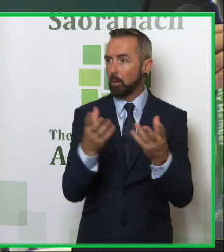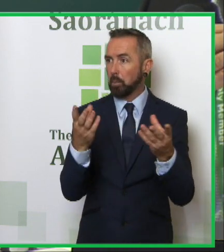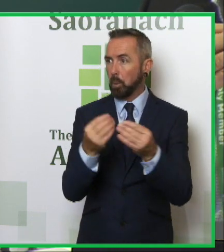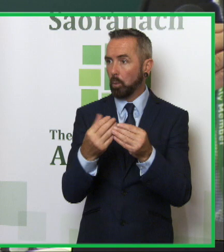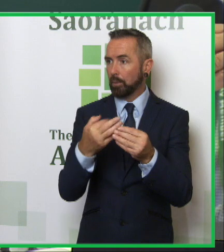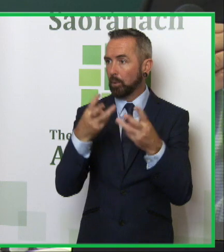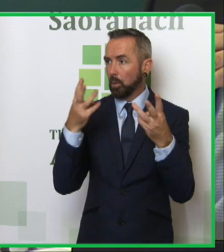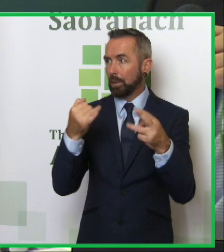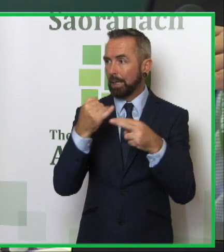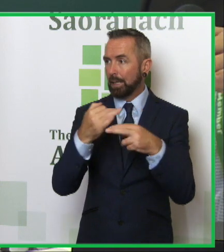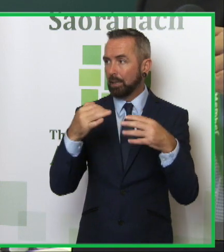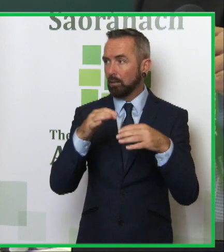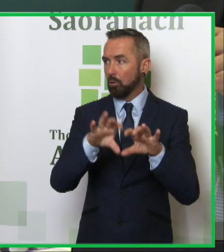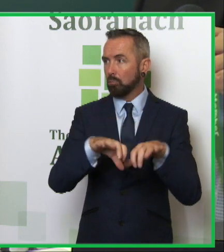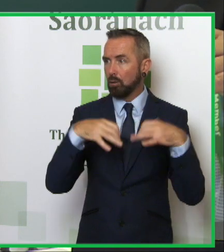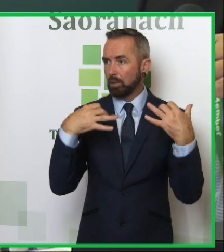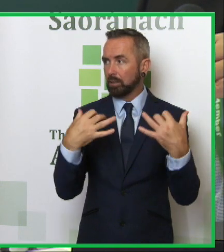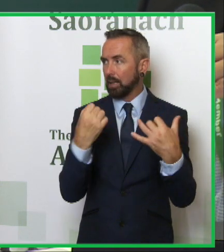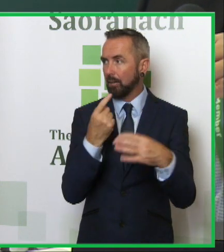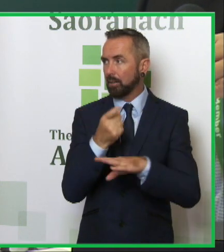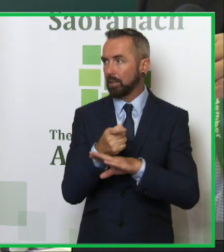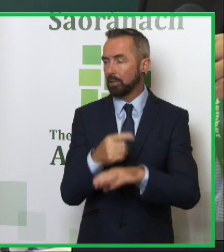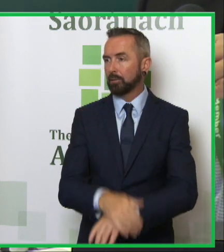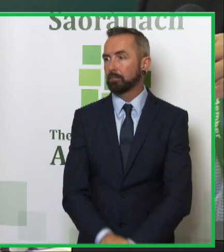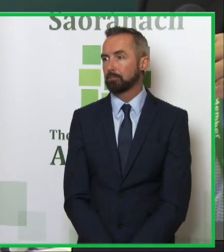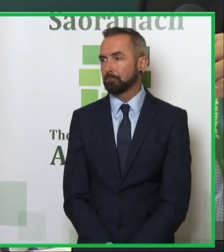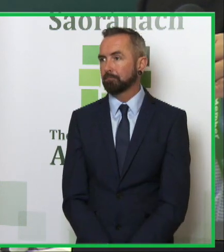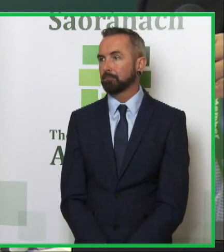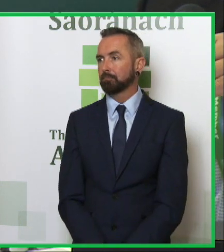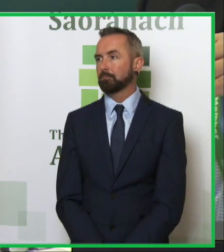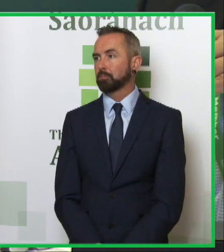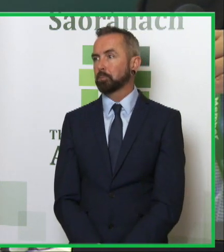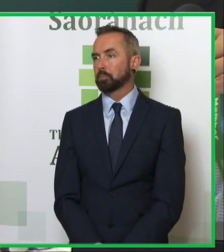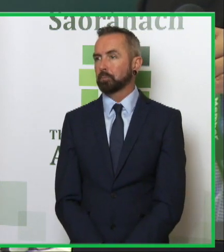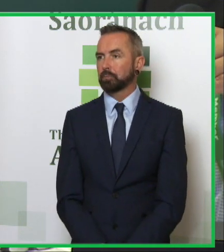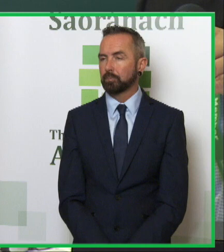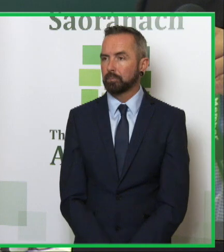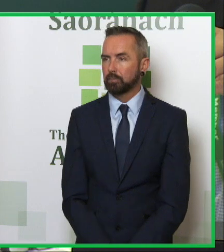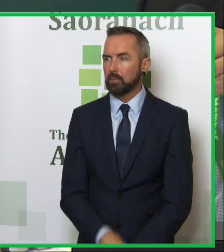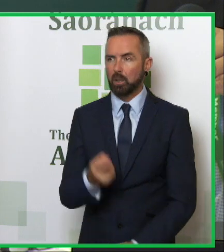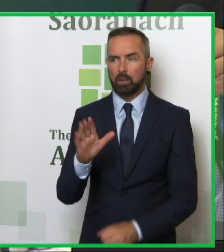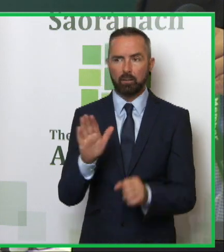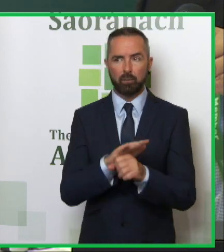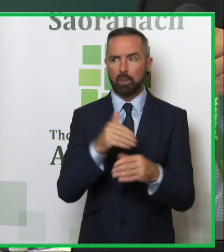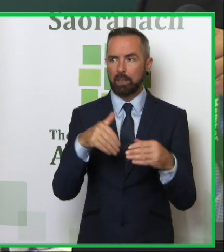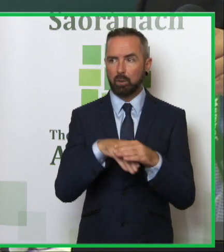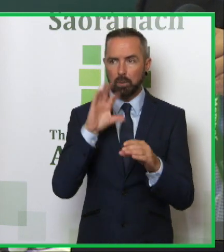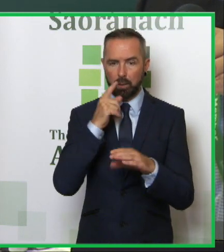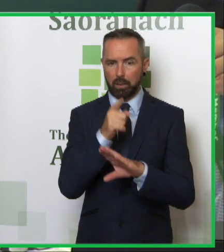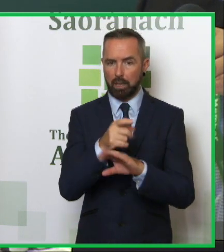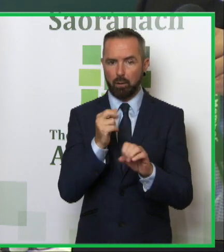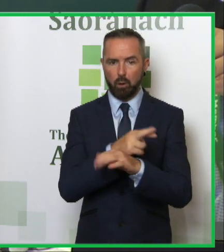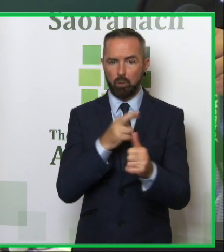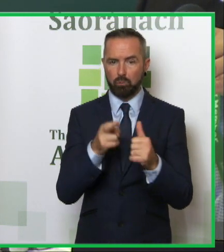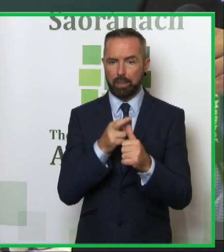Oireachtas. That already exists through the joint Oireachtas committee structure. So it's why we didn't include it, because it already does exist. Yeah,